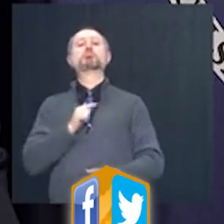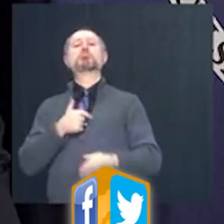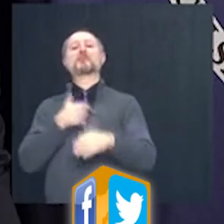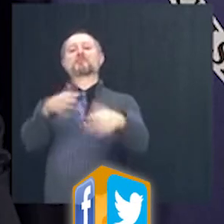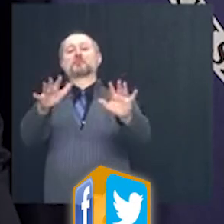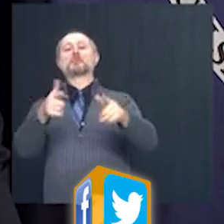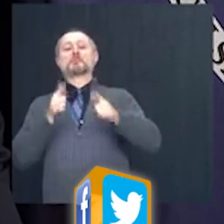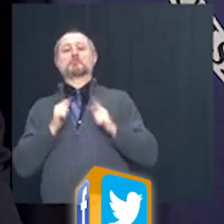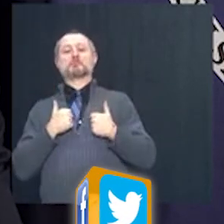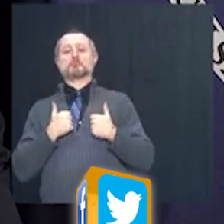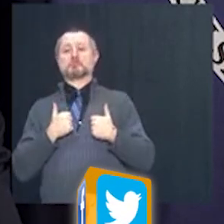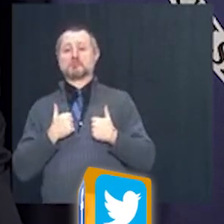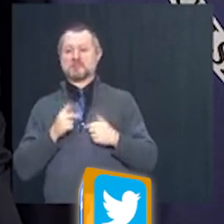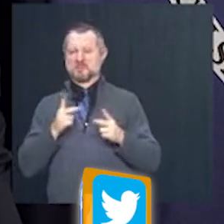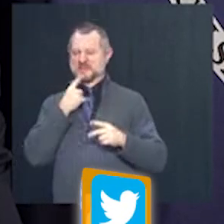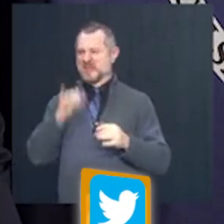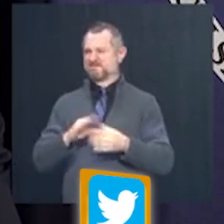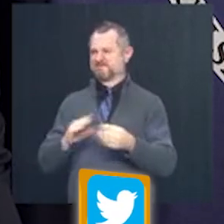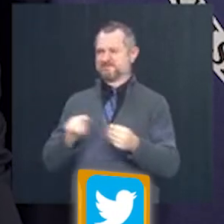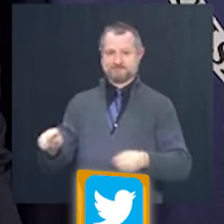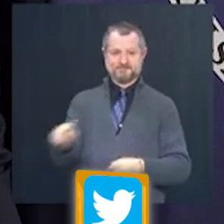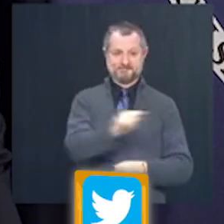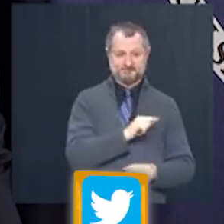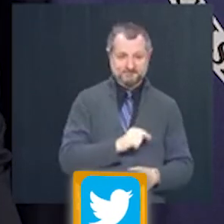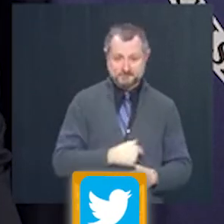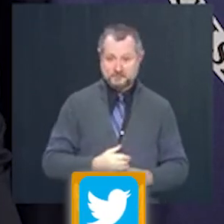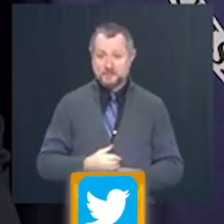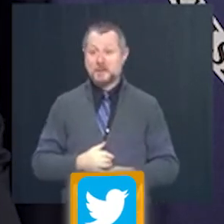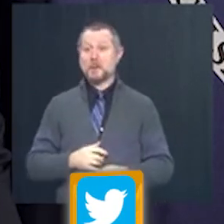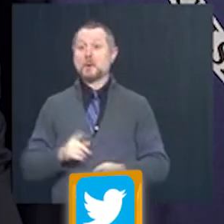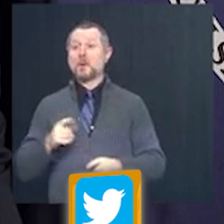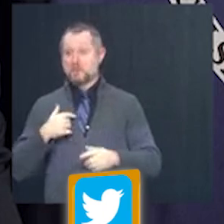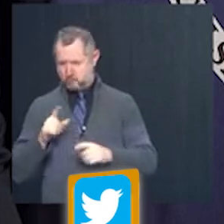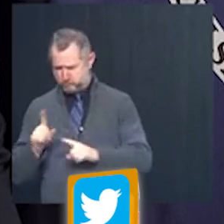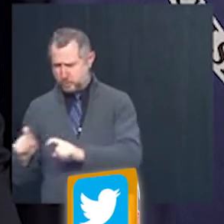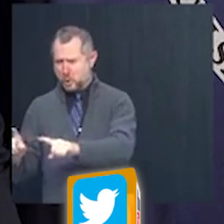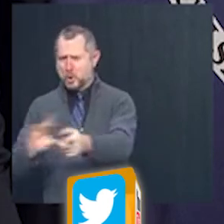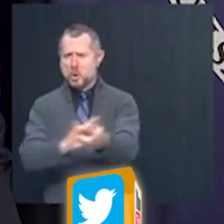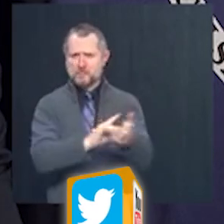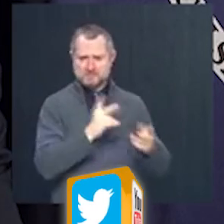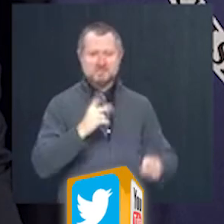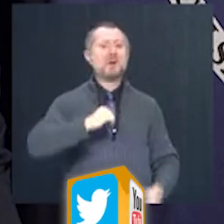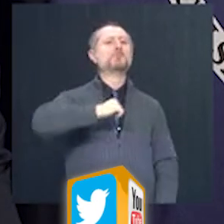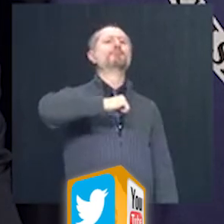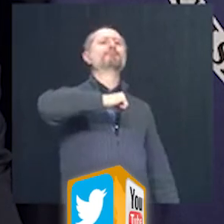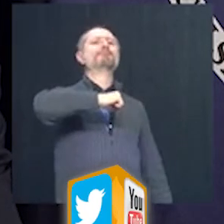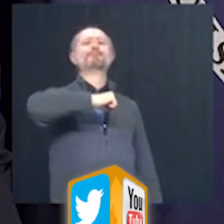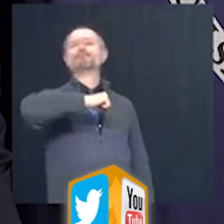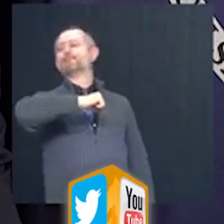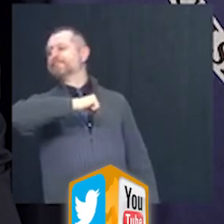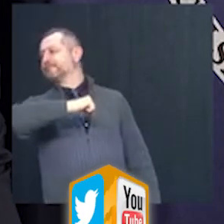vaccine. All the polls say it. It's a real problem. You have